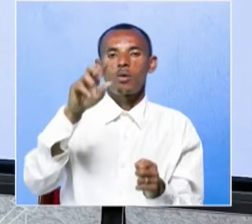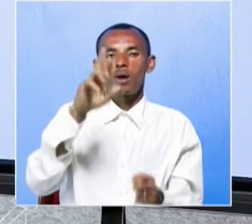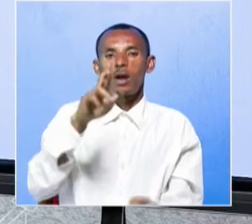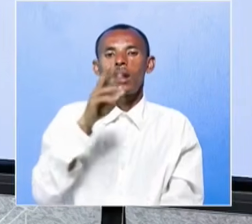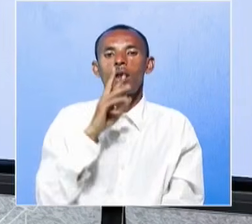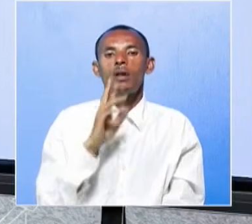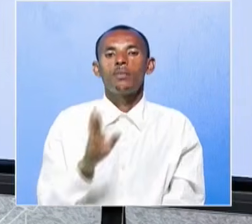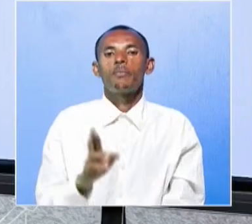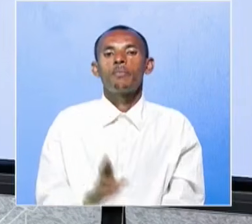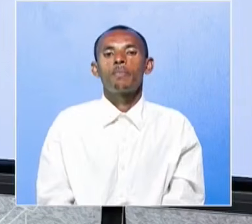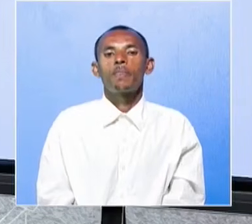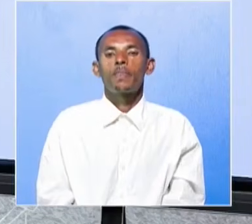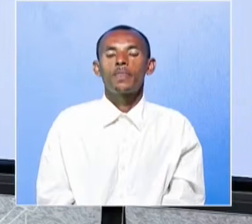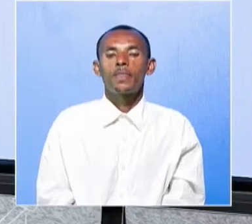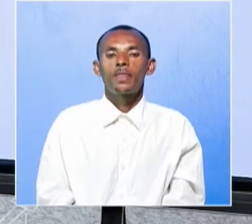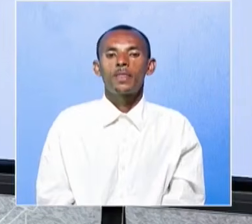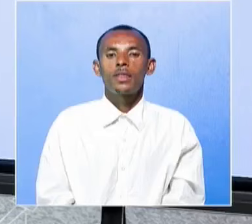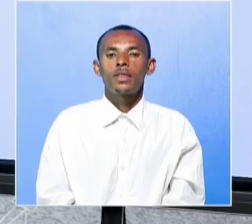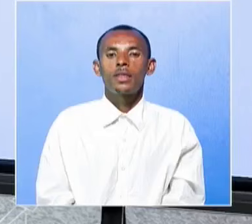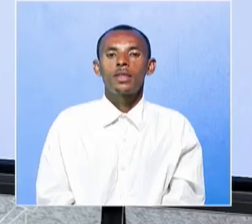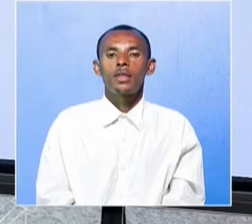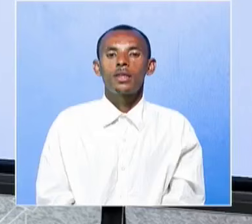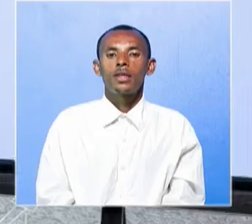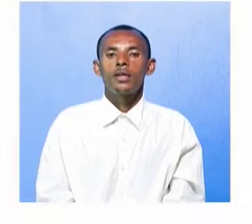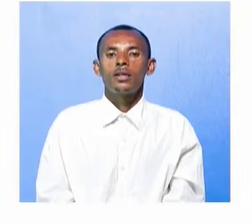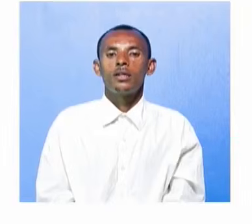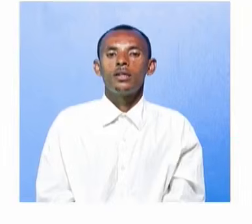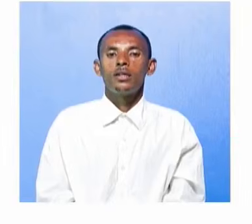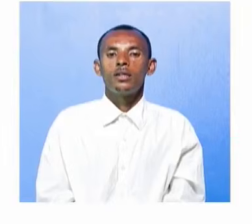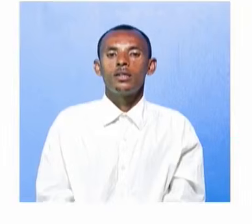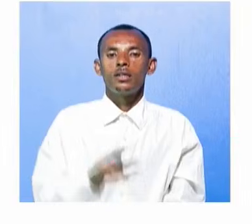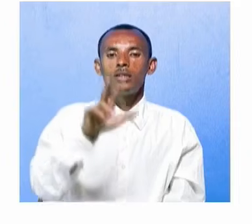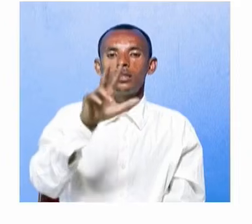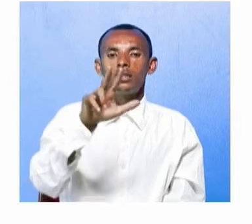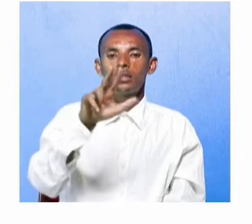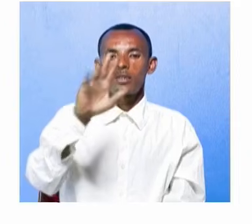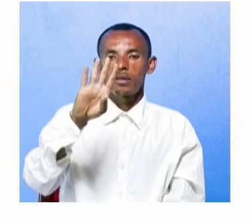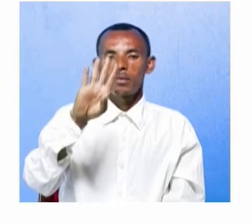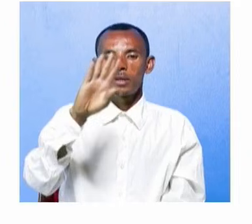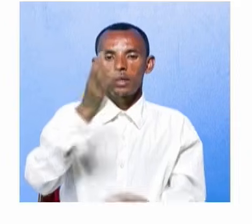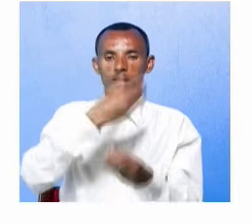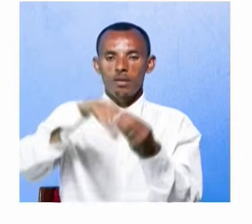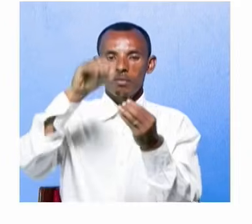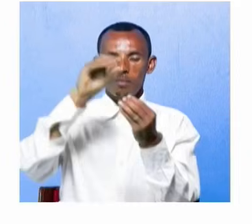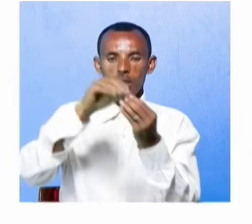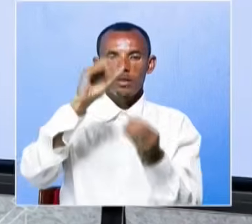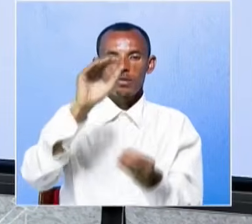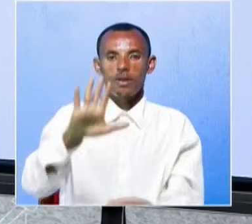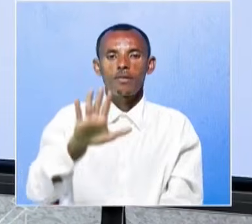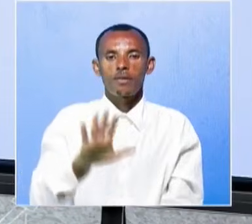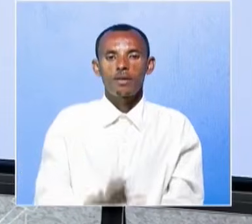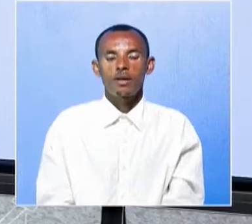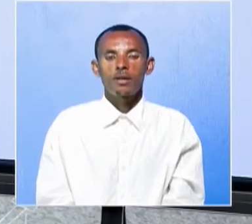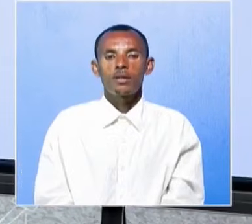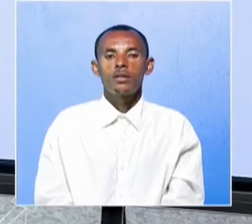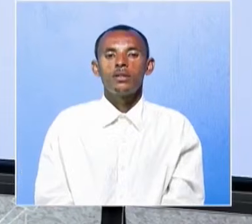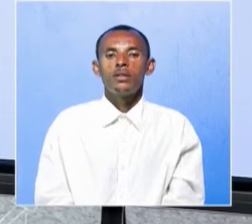are, say this is 3b plus 5,